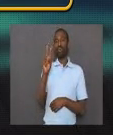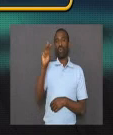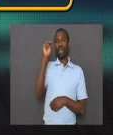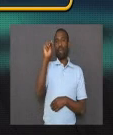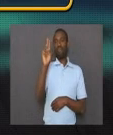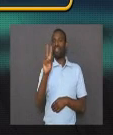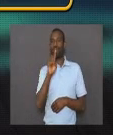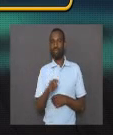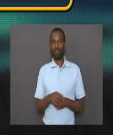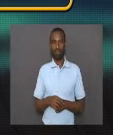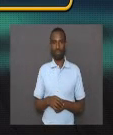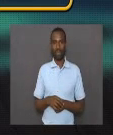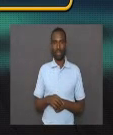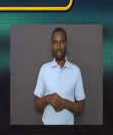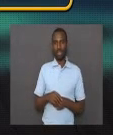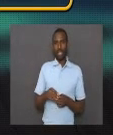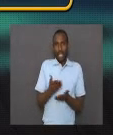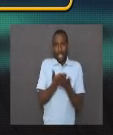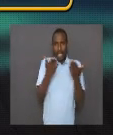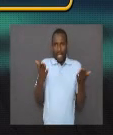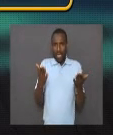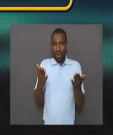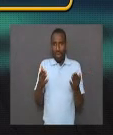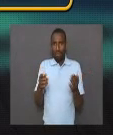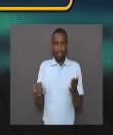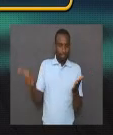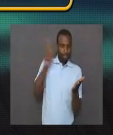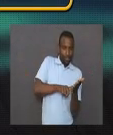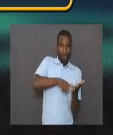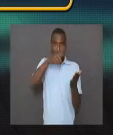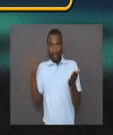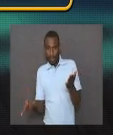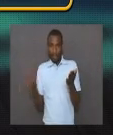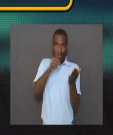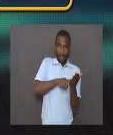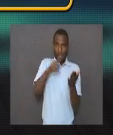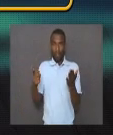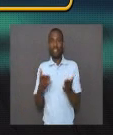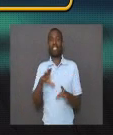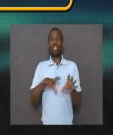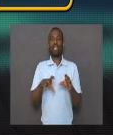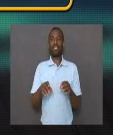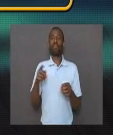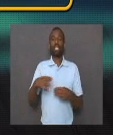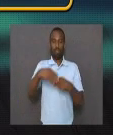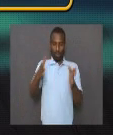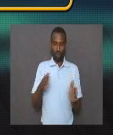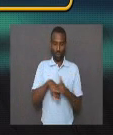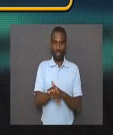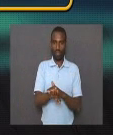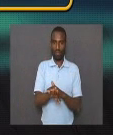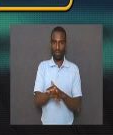The particle bounces backwards and forwards within the box,